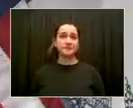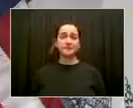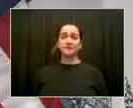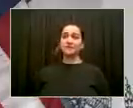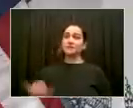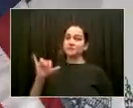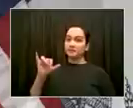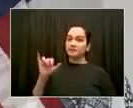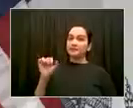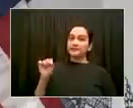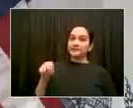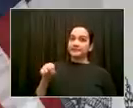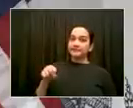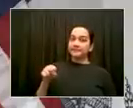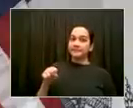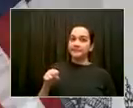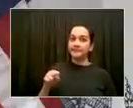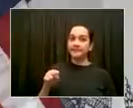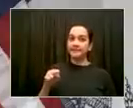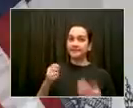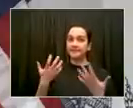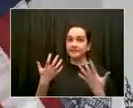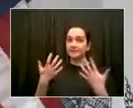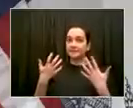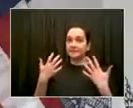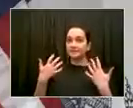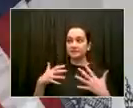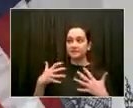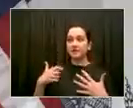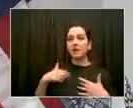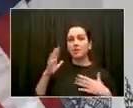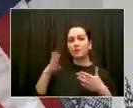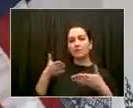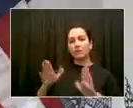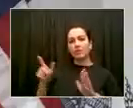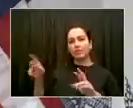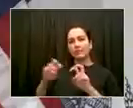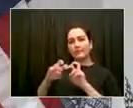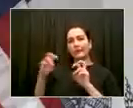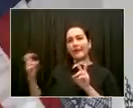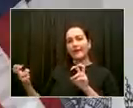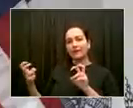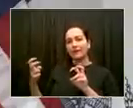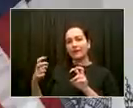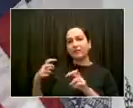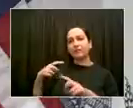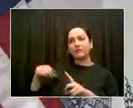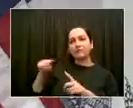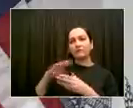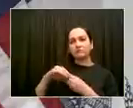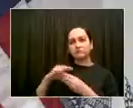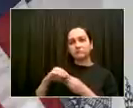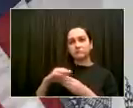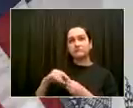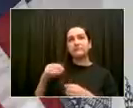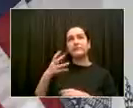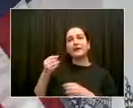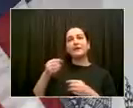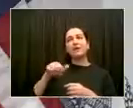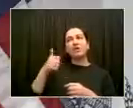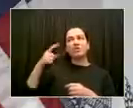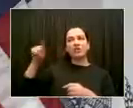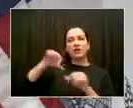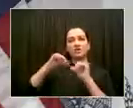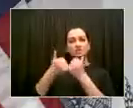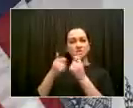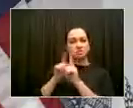everyone to respond to these issues, and it's not typical that folks at social services and folks at Thrive wouldn't be responding. So whatever that was, we got to fix